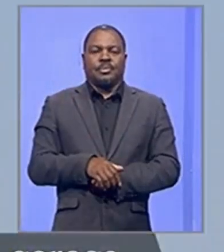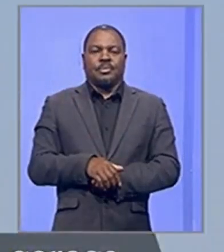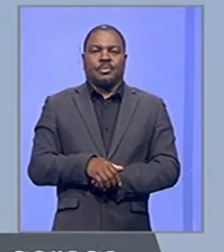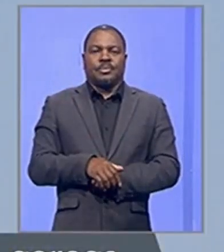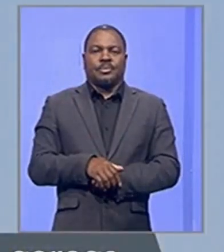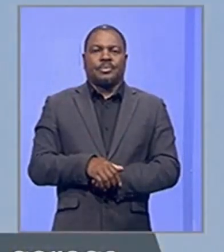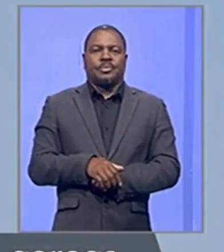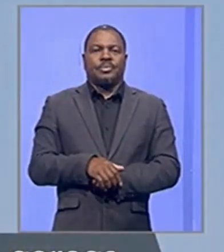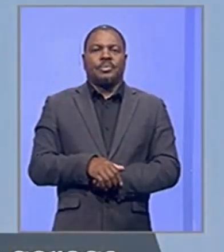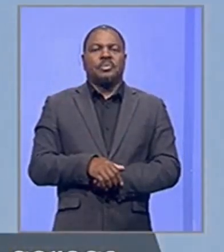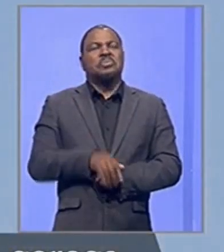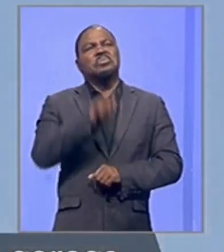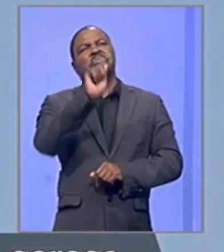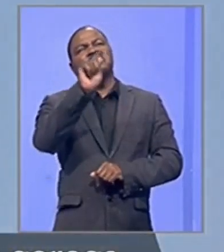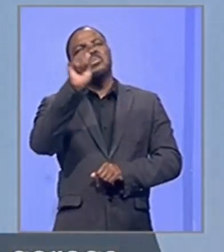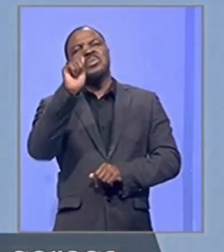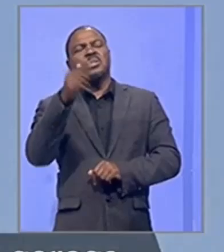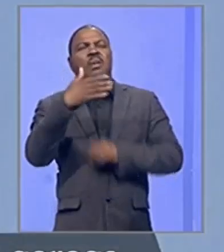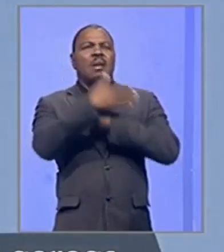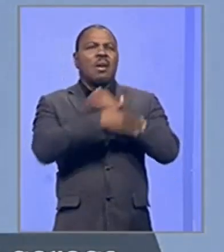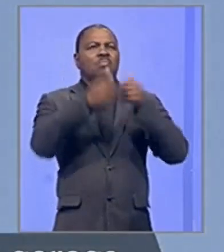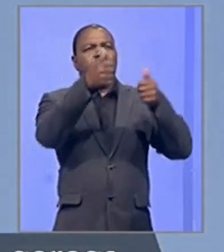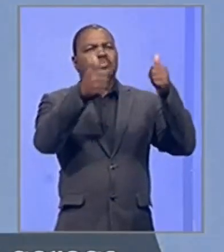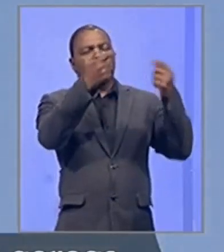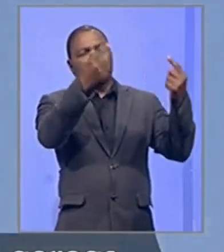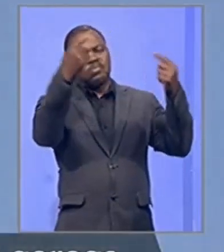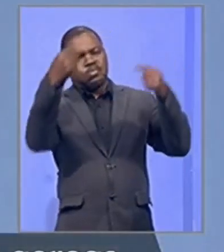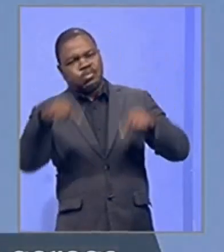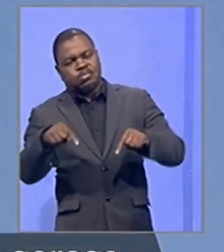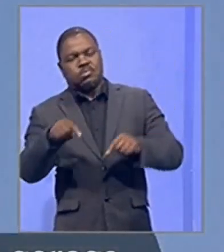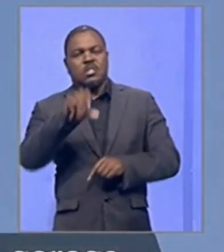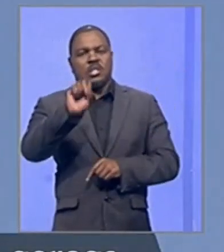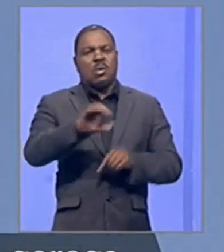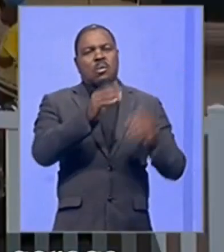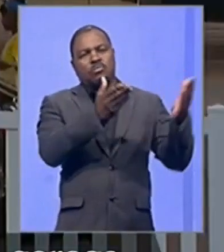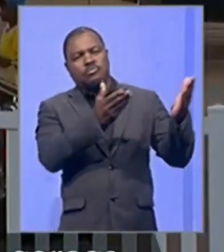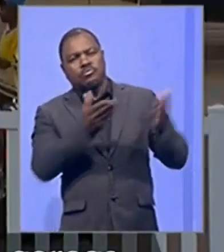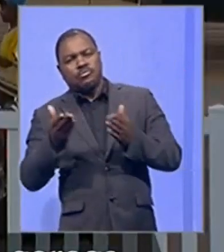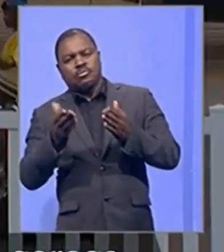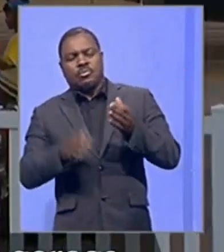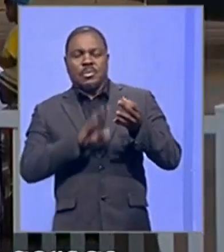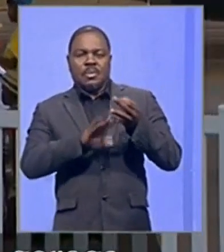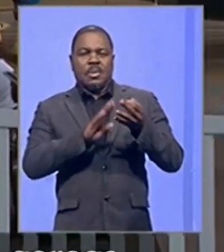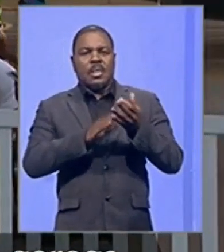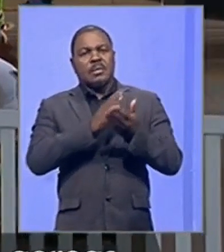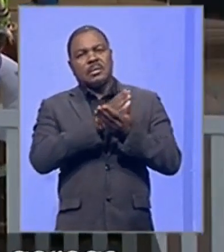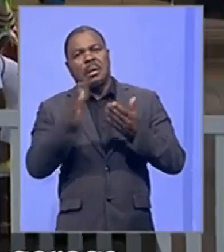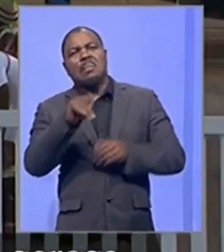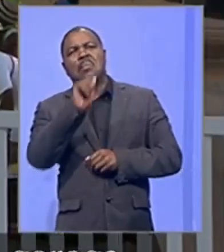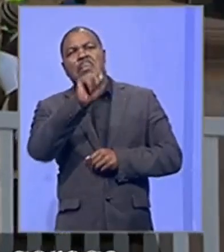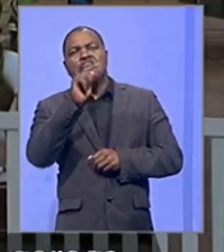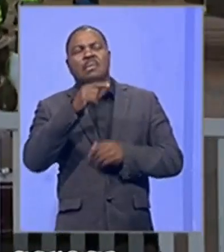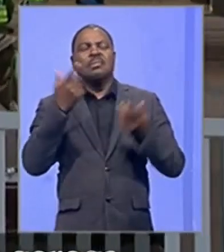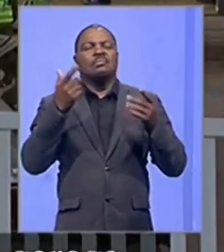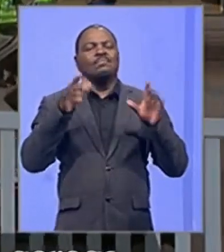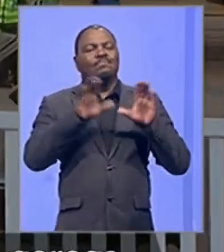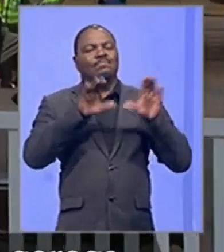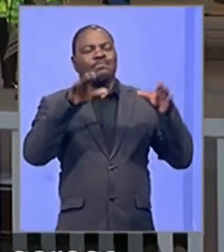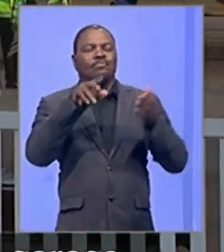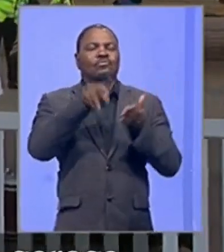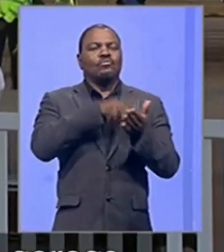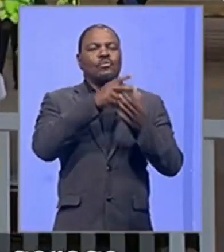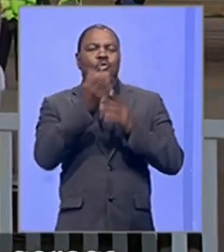Dihlogo tša dinaga tše di fapafapanego di amogelwa semmušo gape go na le dihlopha tšeo di binago bjalo ka leswao